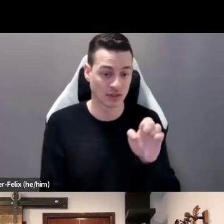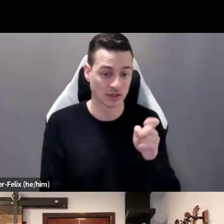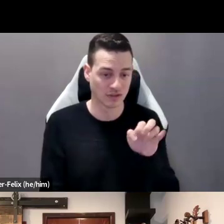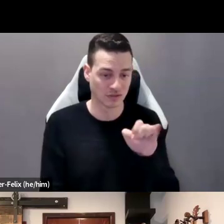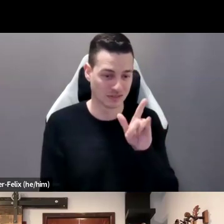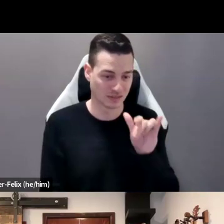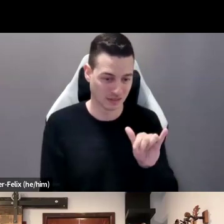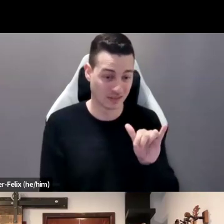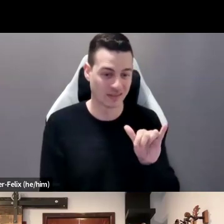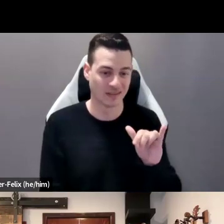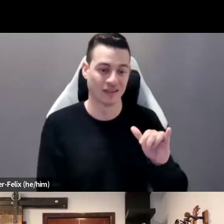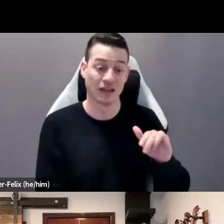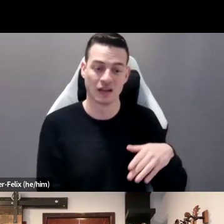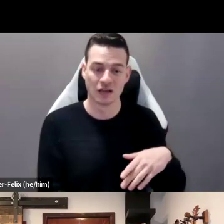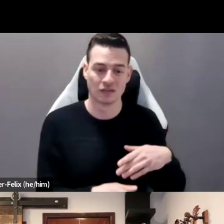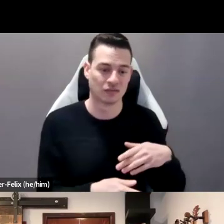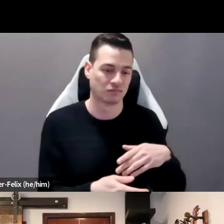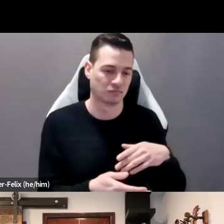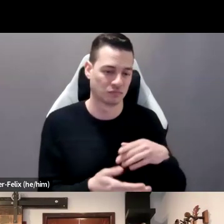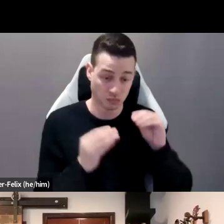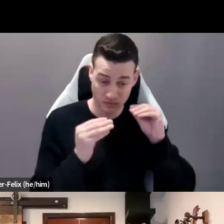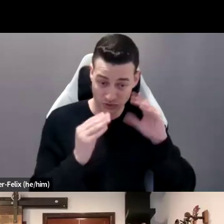you. So